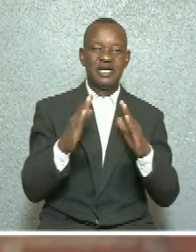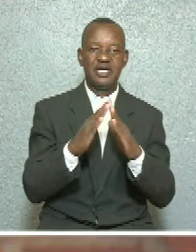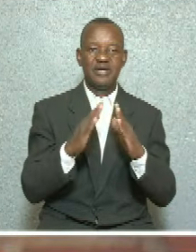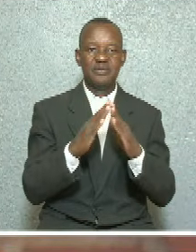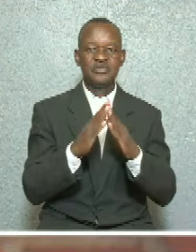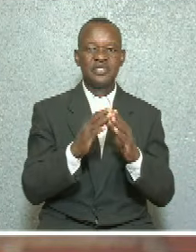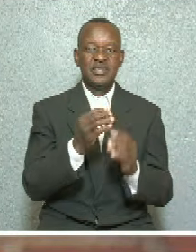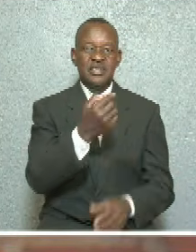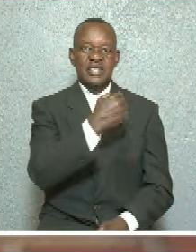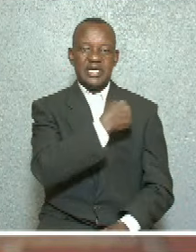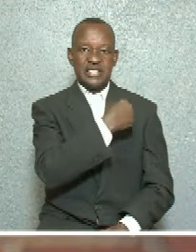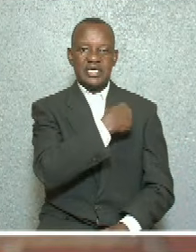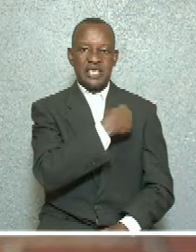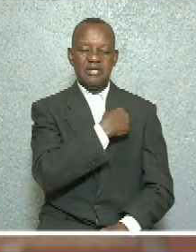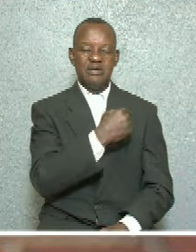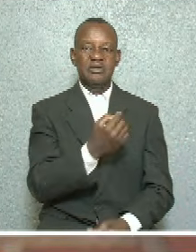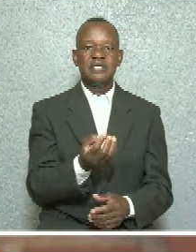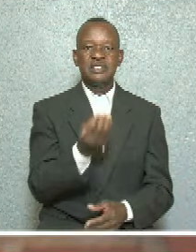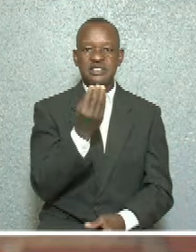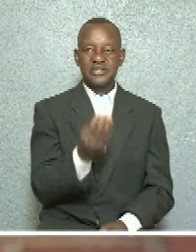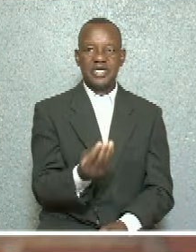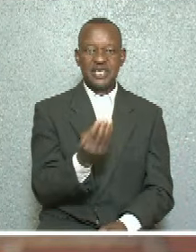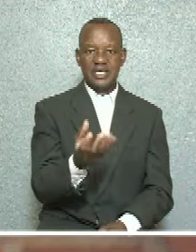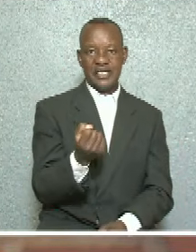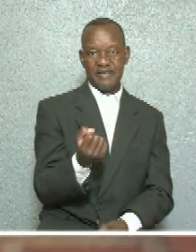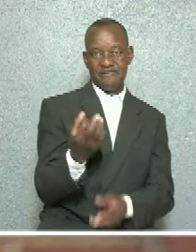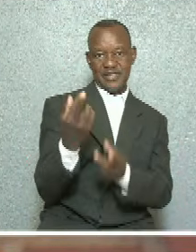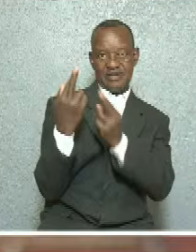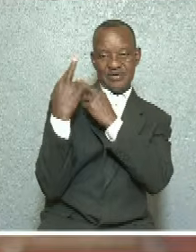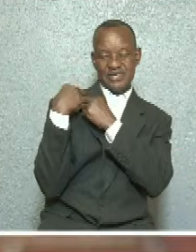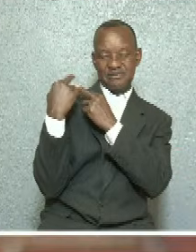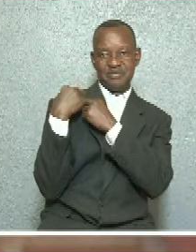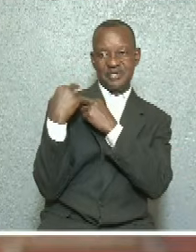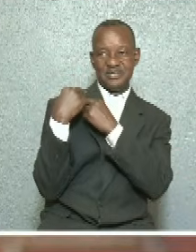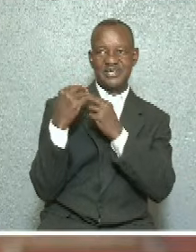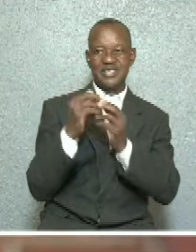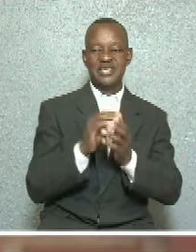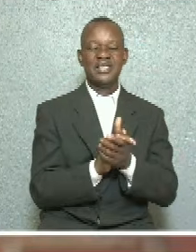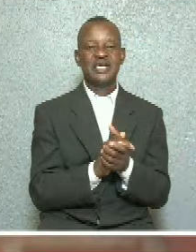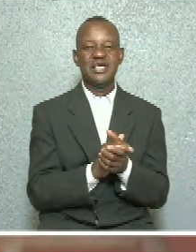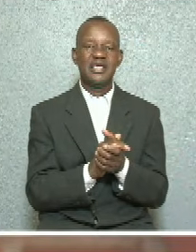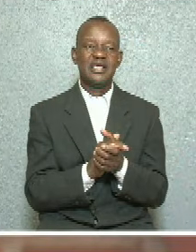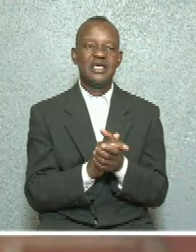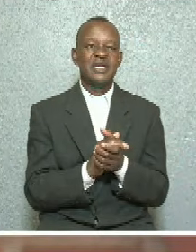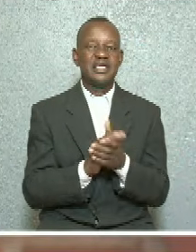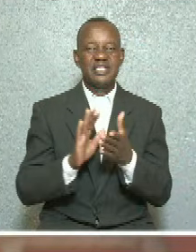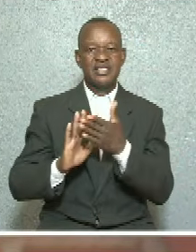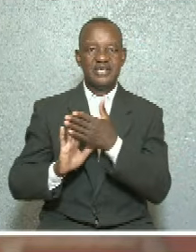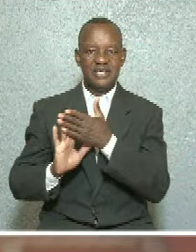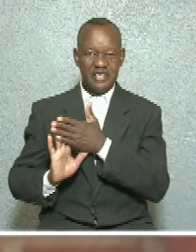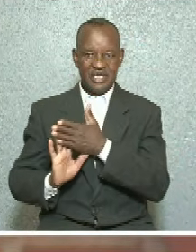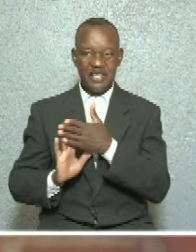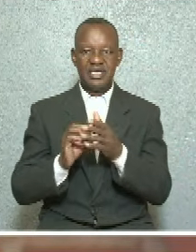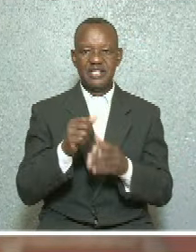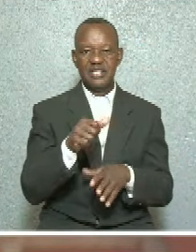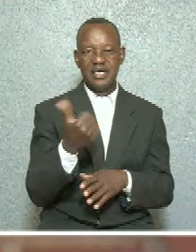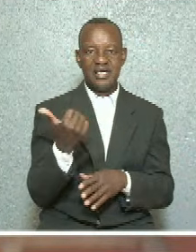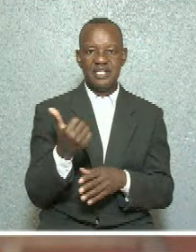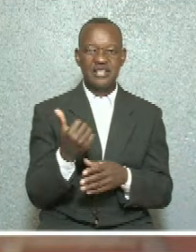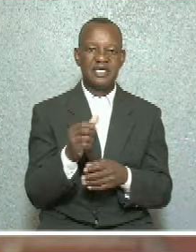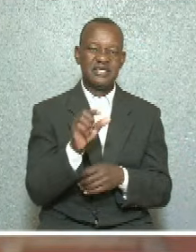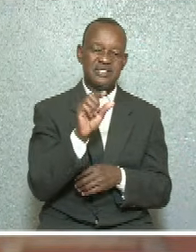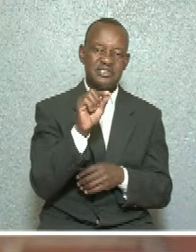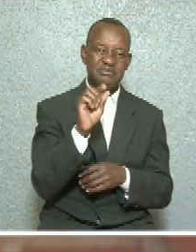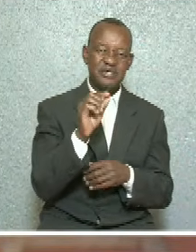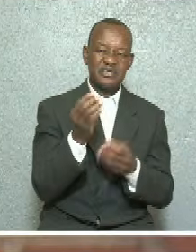culture, the girl child does this, does that, has to take care of the little ones. It's almost like